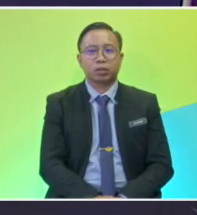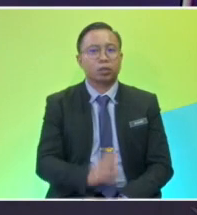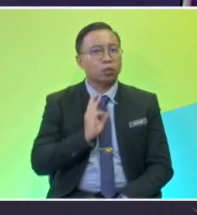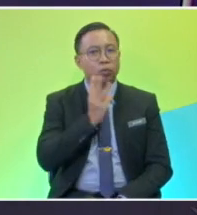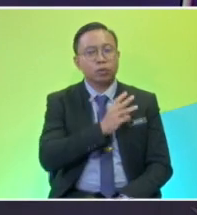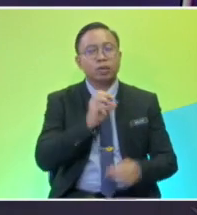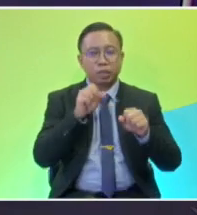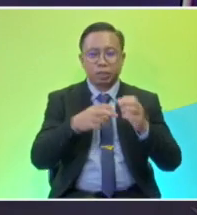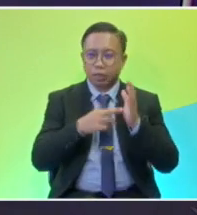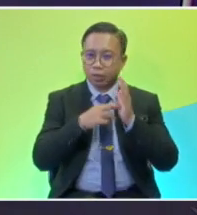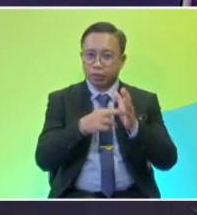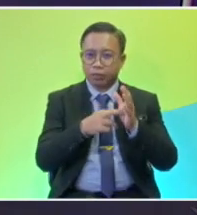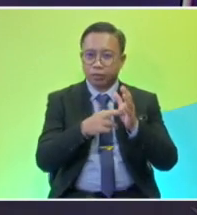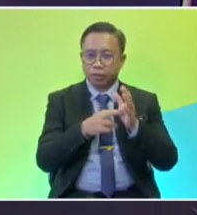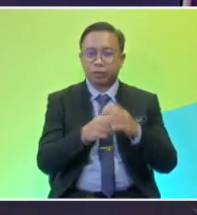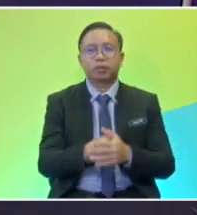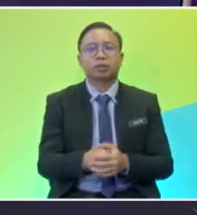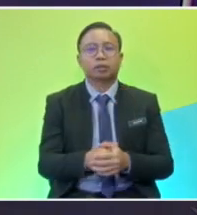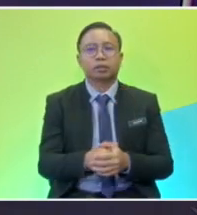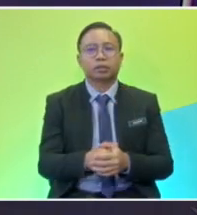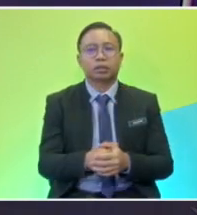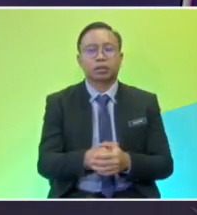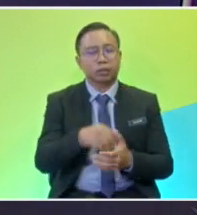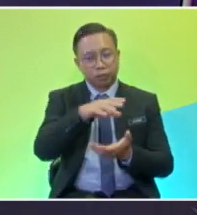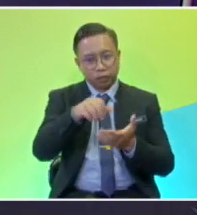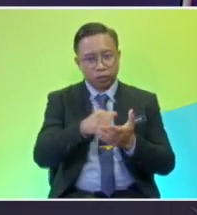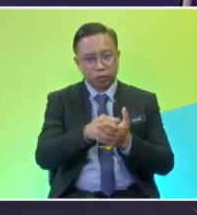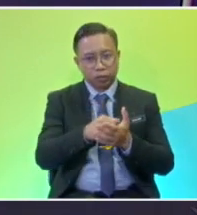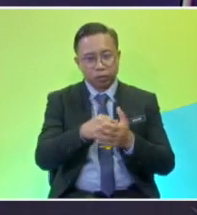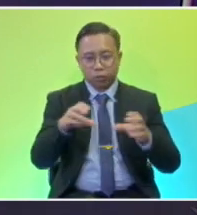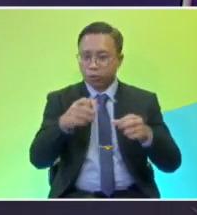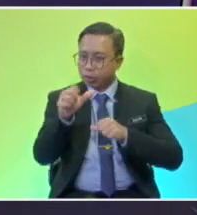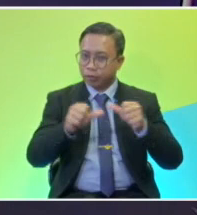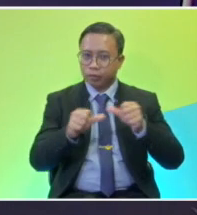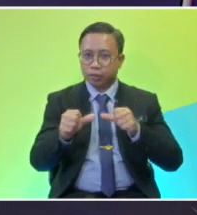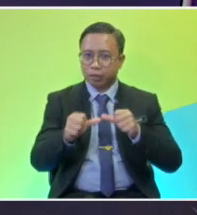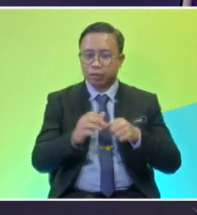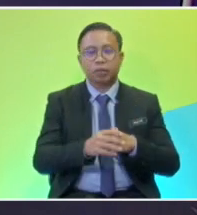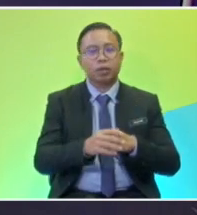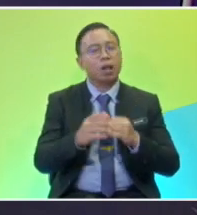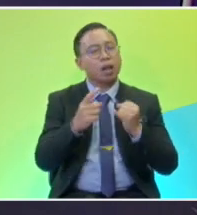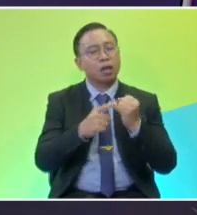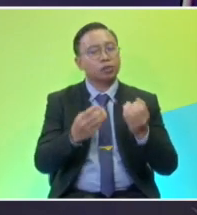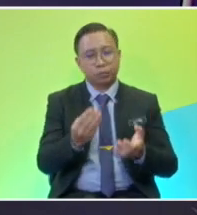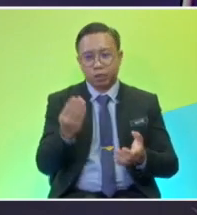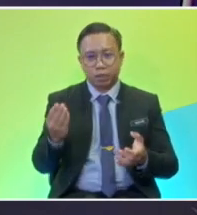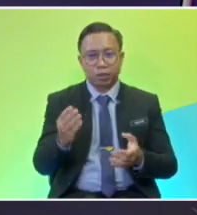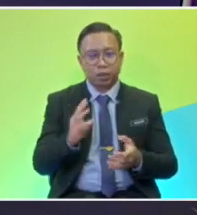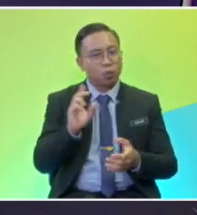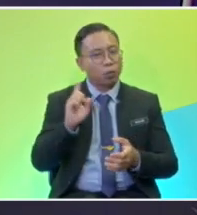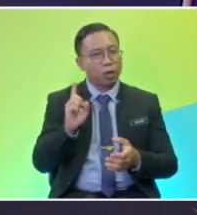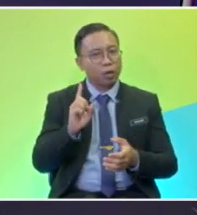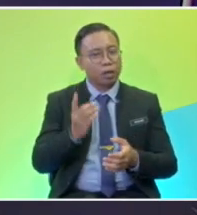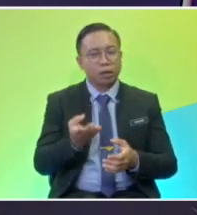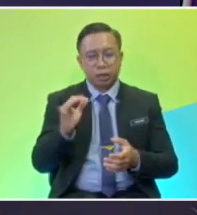refer whatever the students want to refer. Yeah, if everyone at home, if you like to do exercise, you like to find the material, where they can find it?